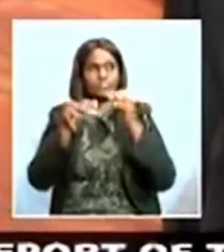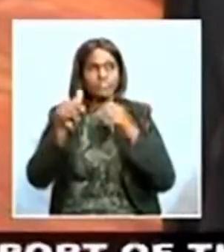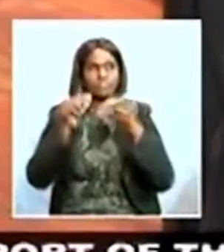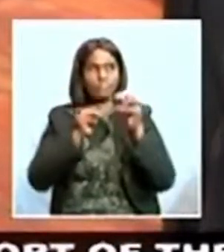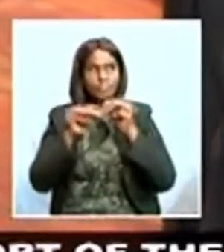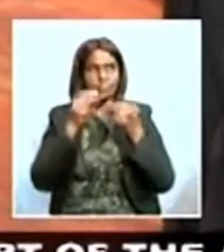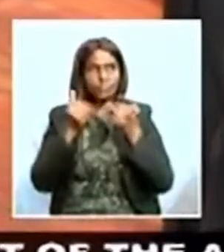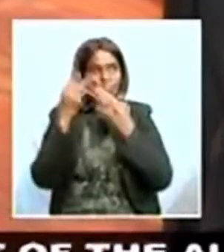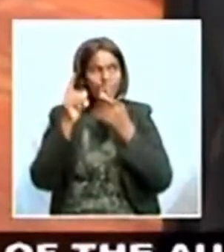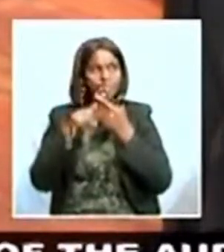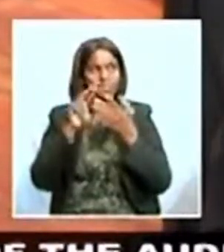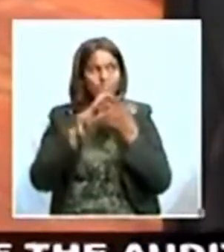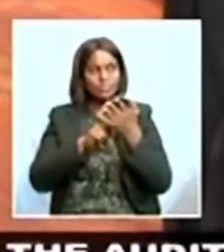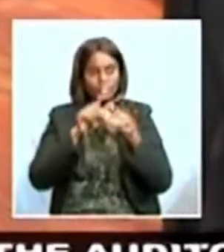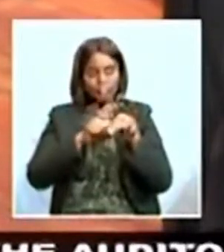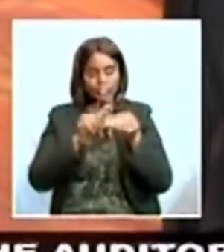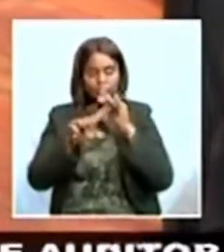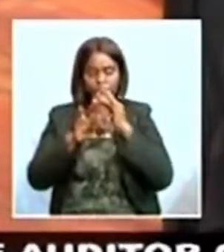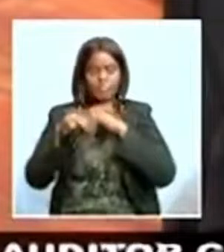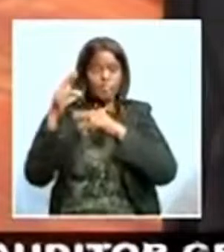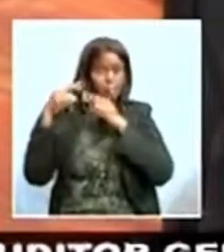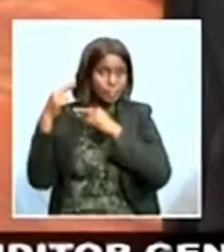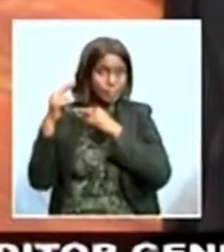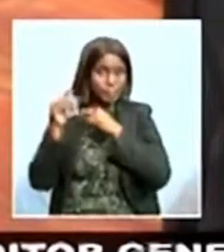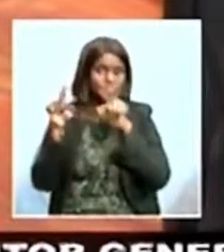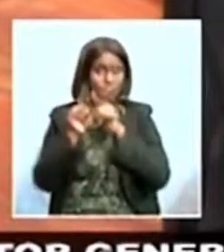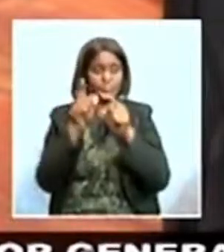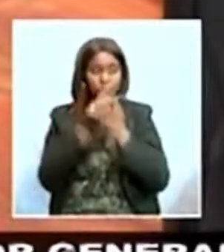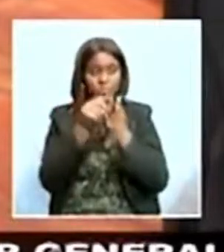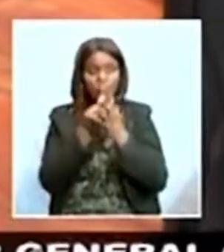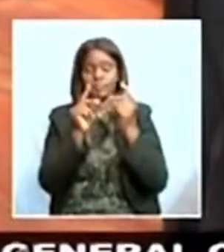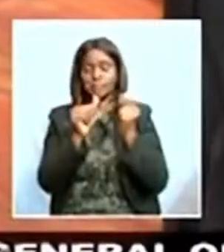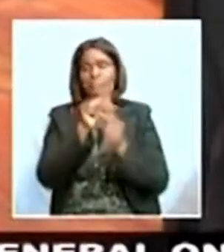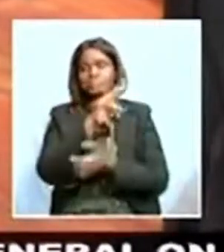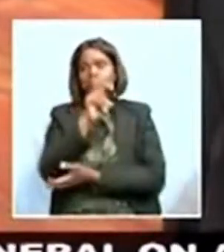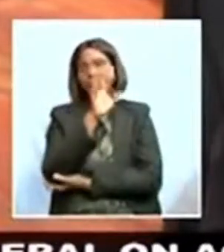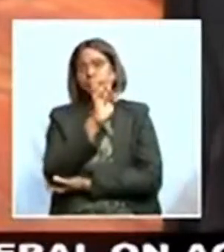management wishes to report that during the period under review, an amount of